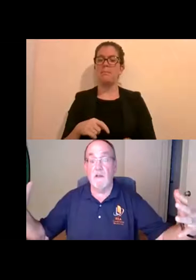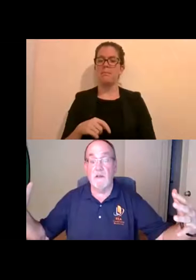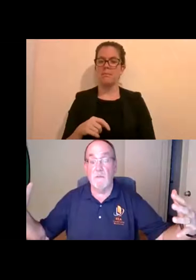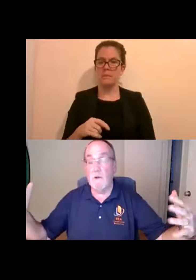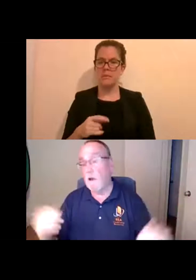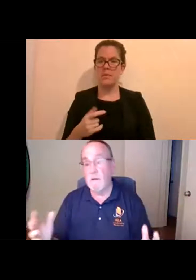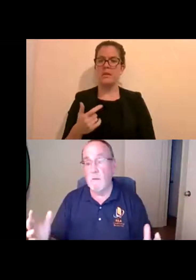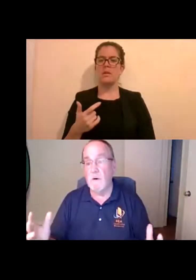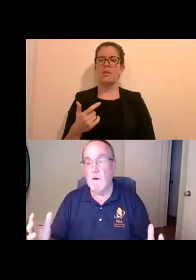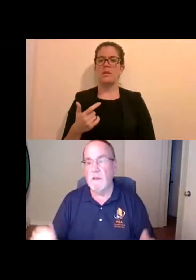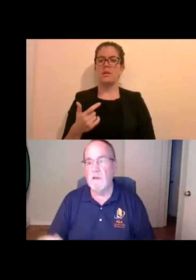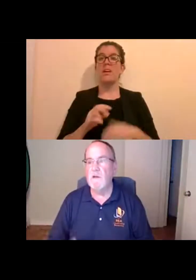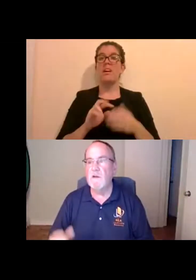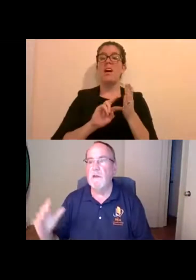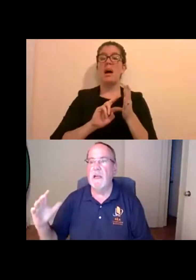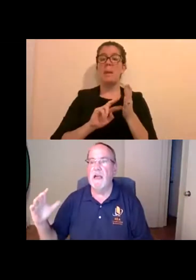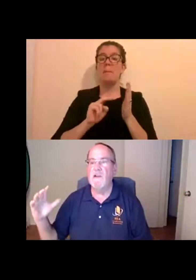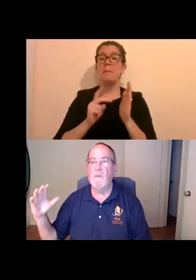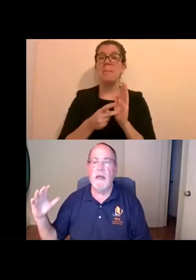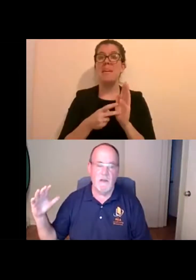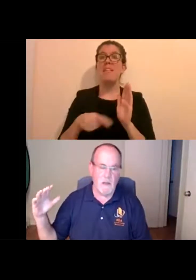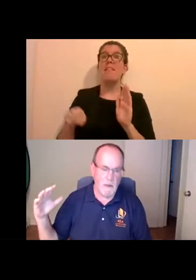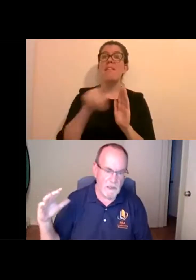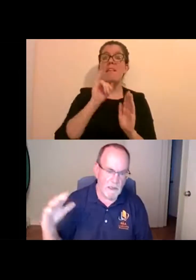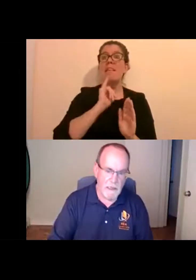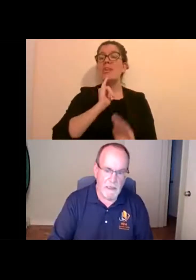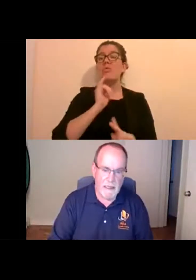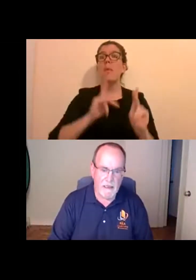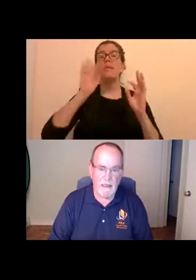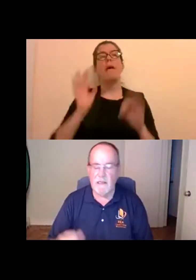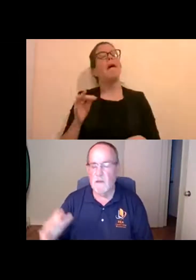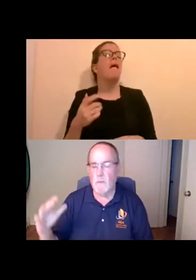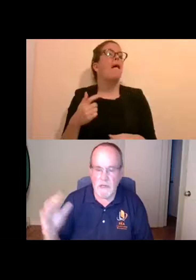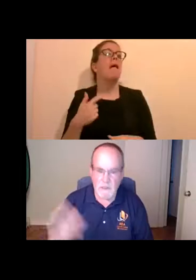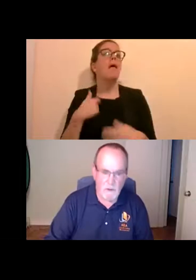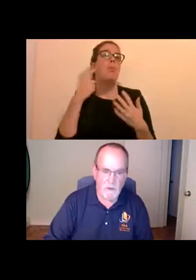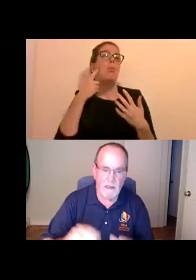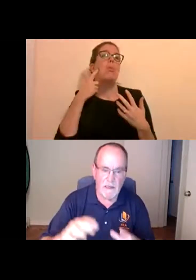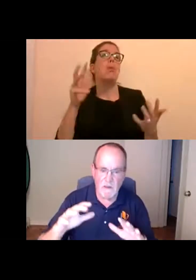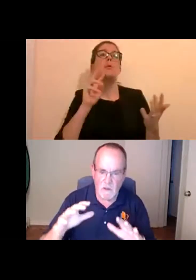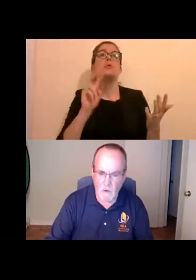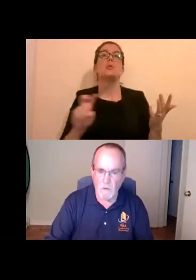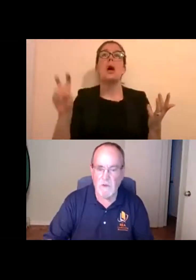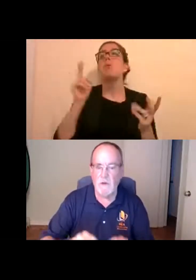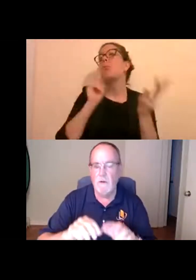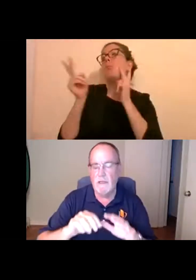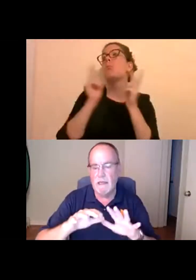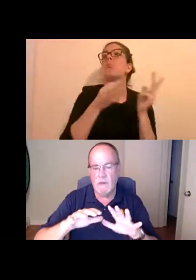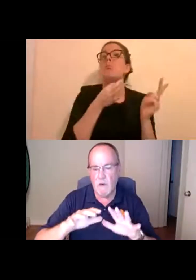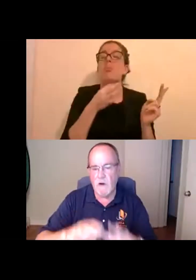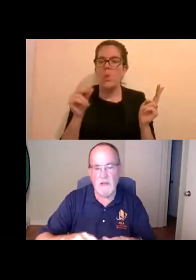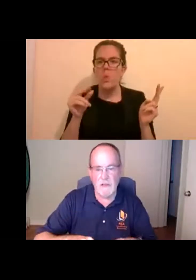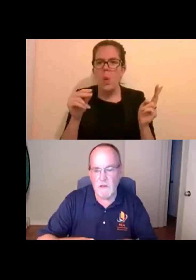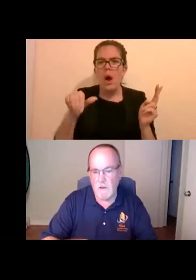all just move all over the world. It's usually because somebody has come in and has oppressed you and has controlled you and